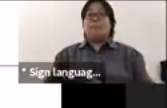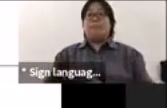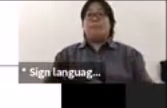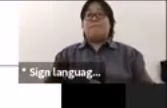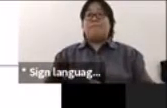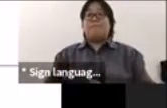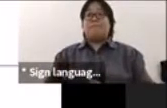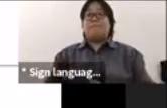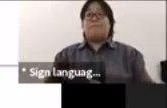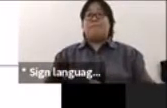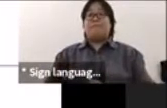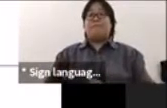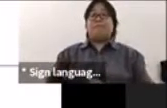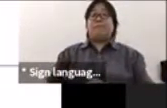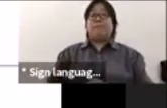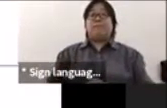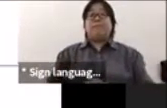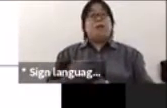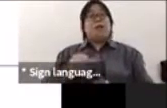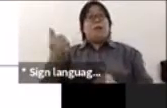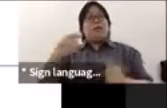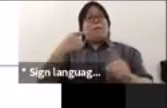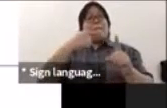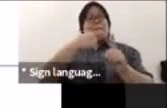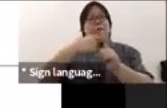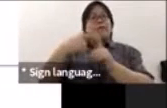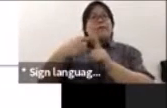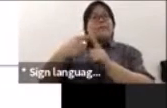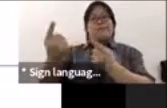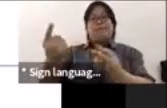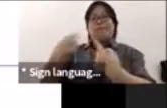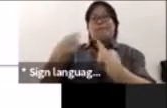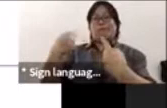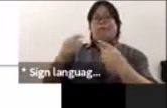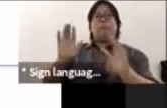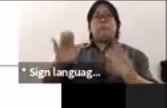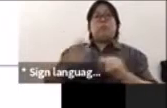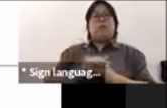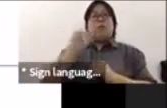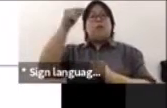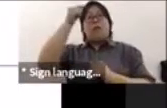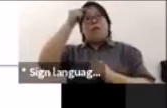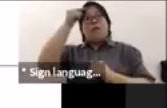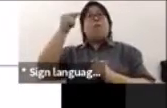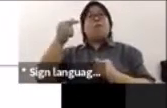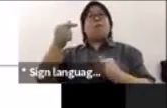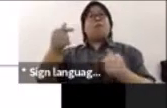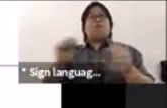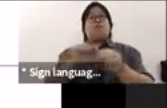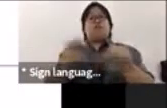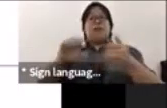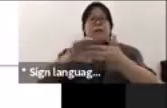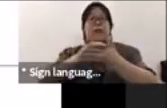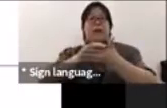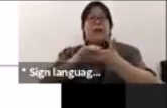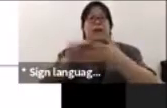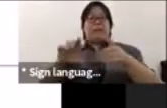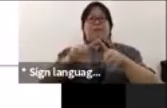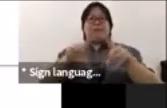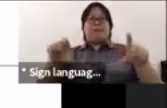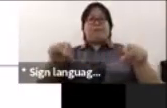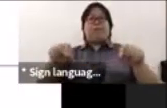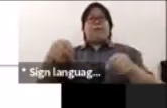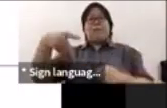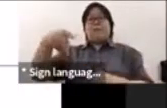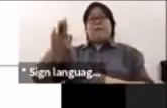So another positive change is government healthcare cards for people with disability and encourage them to reduce fee